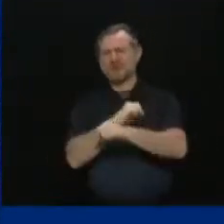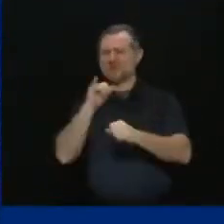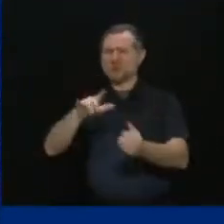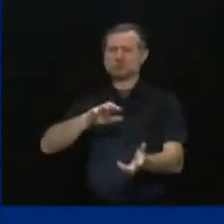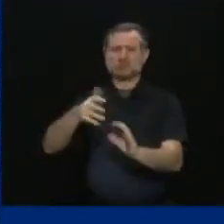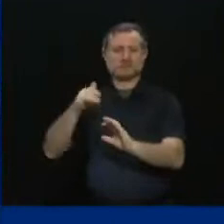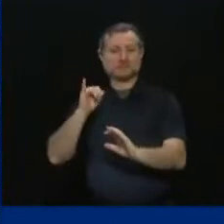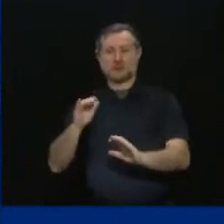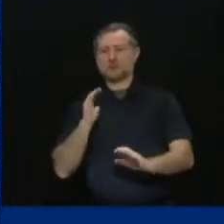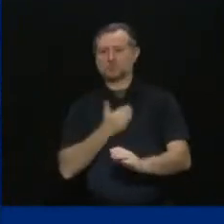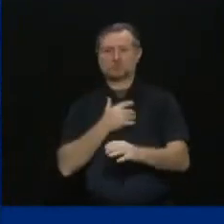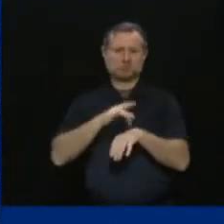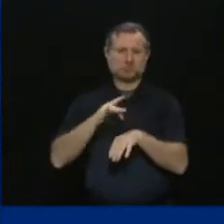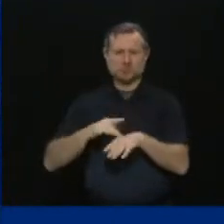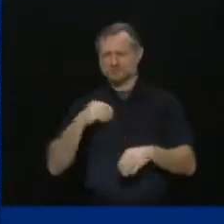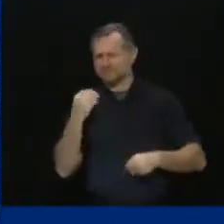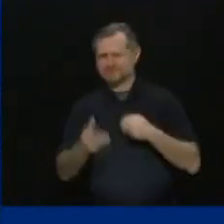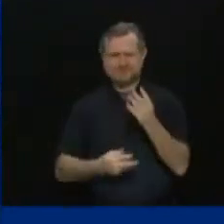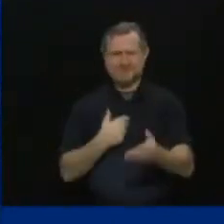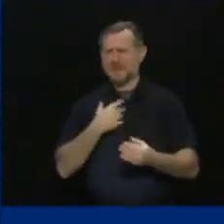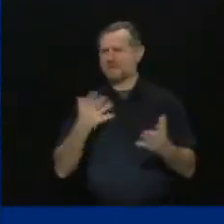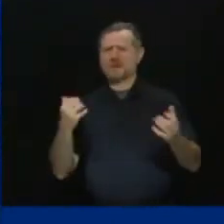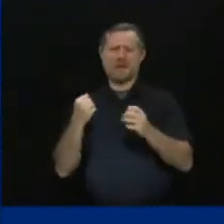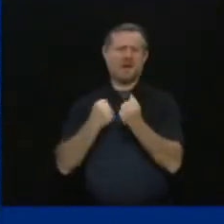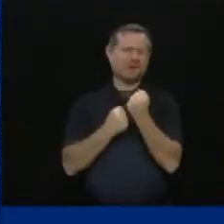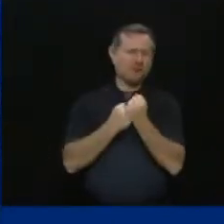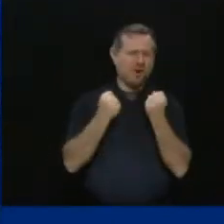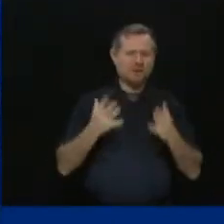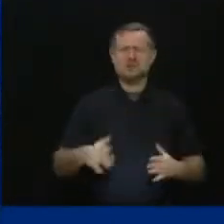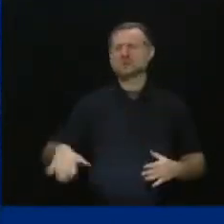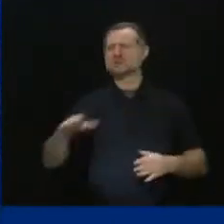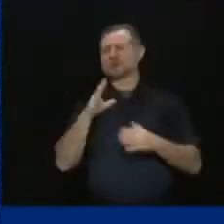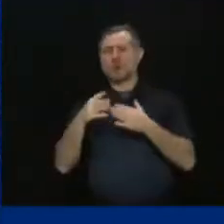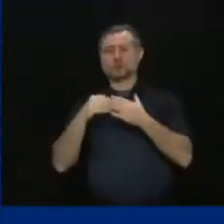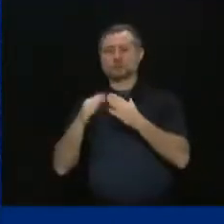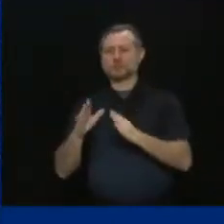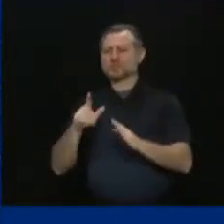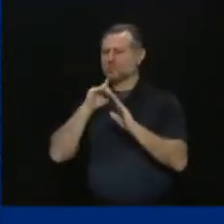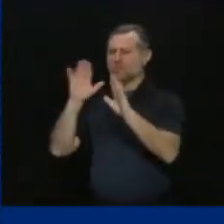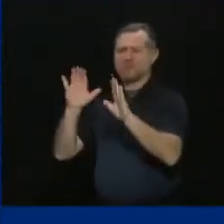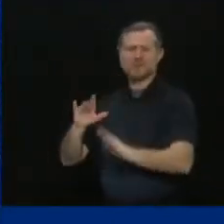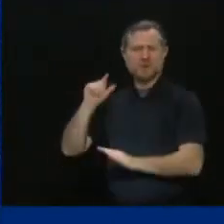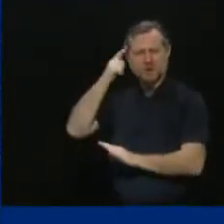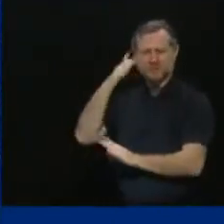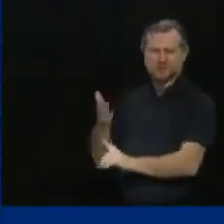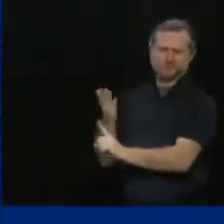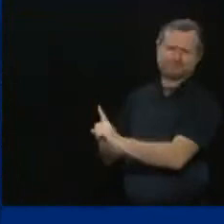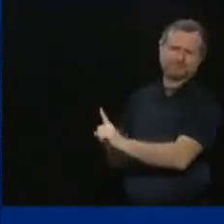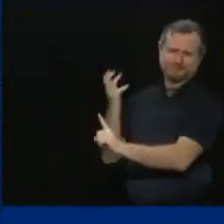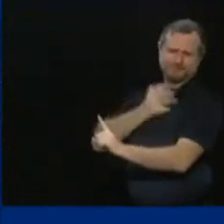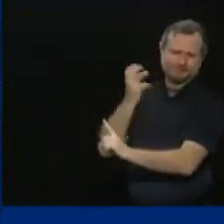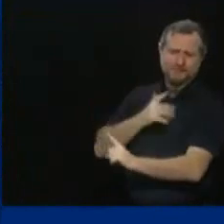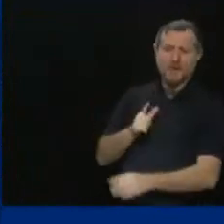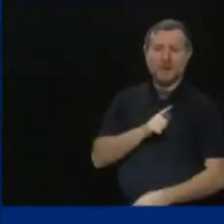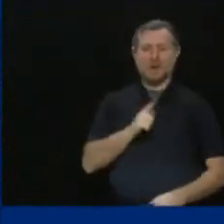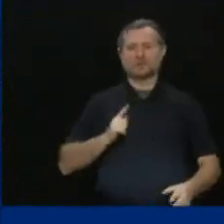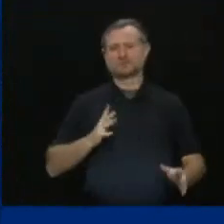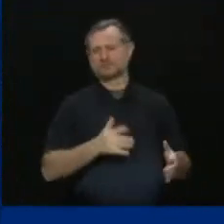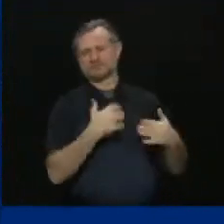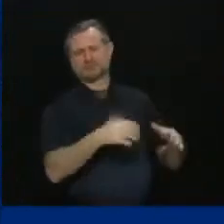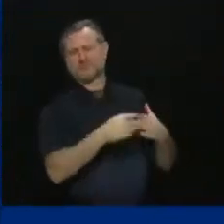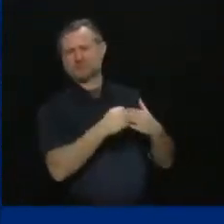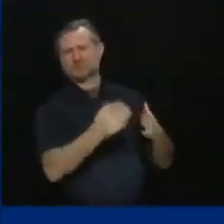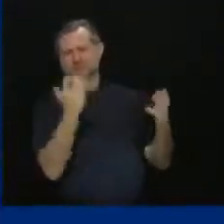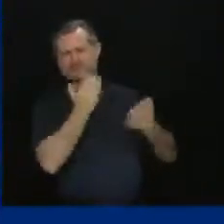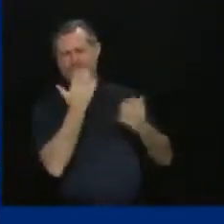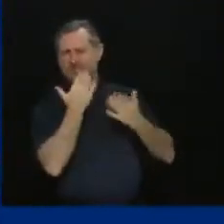advocates, and that's leadership of a great governor and leadership of great colleagues in the Assembly and the Senate. Thank you so